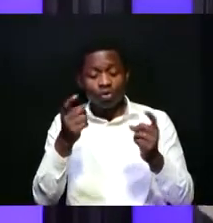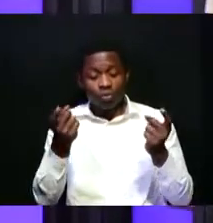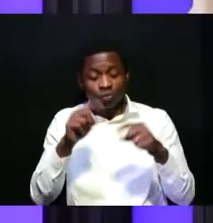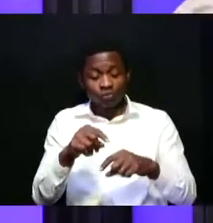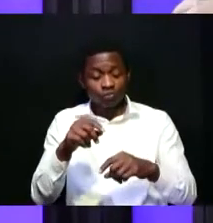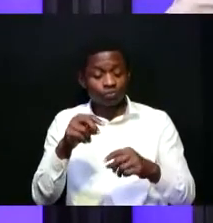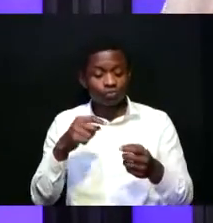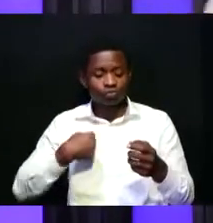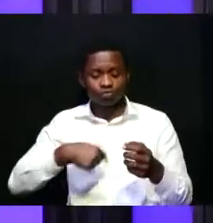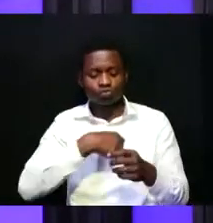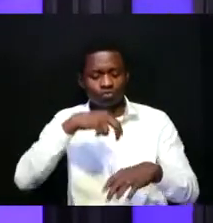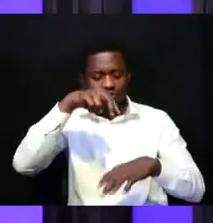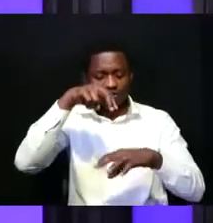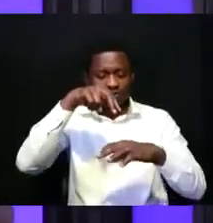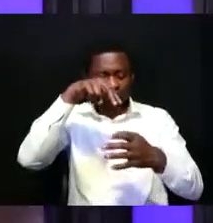we are